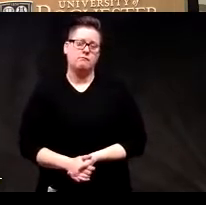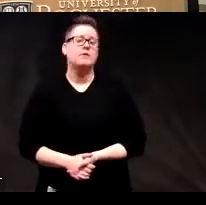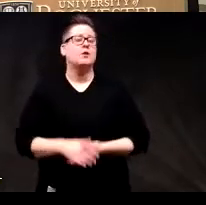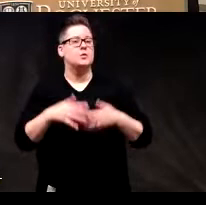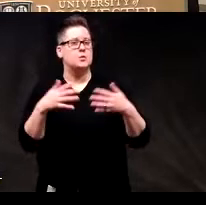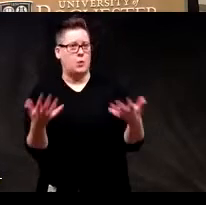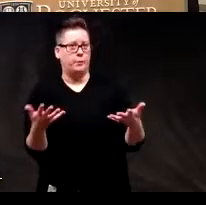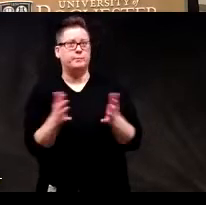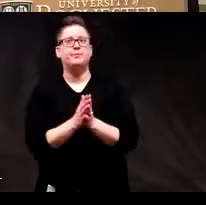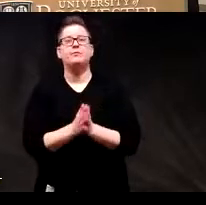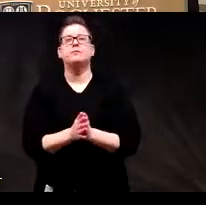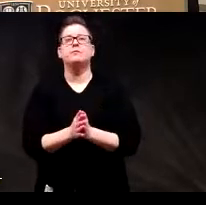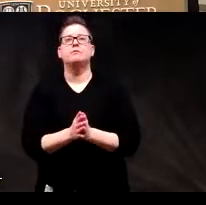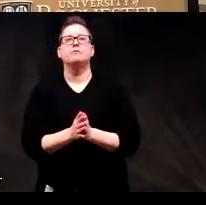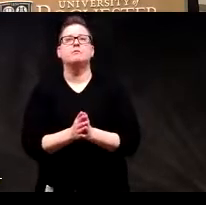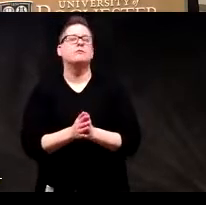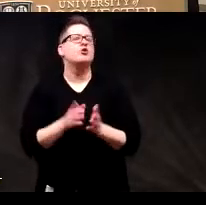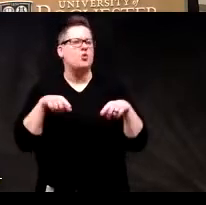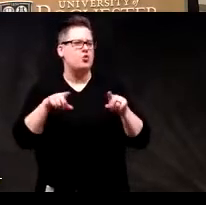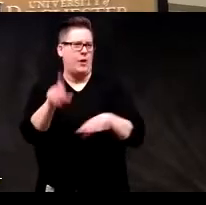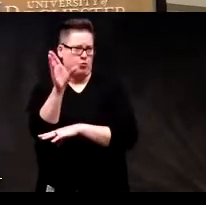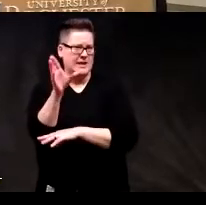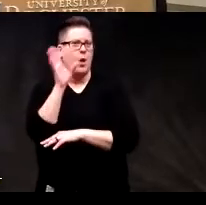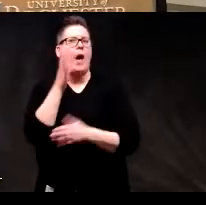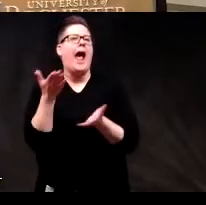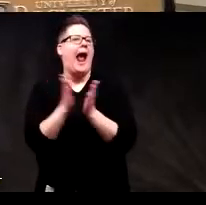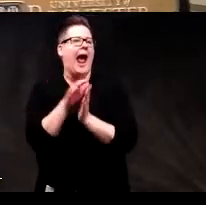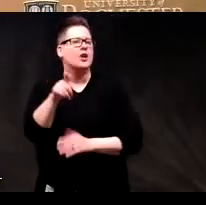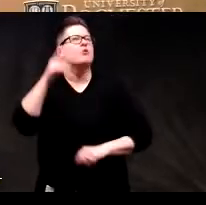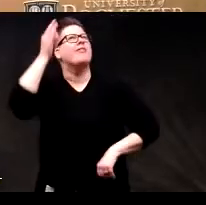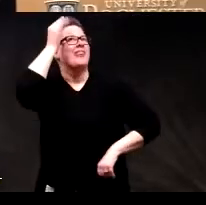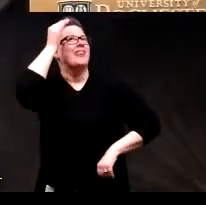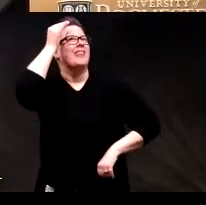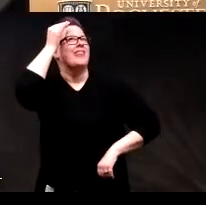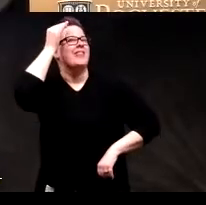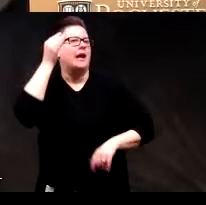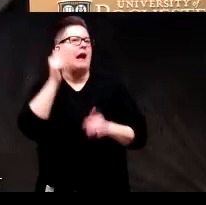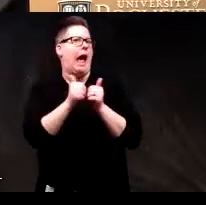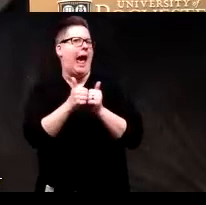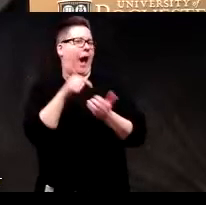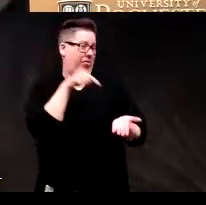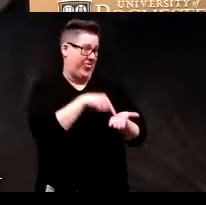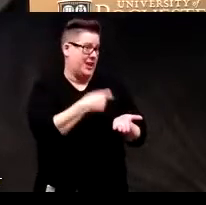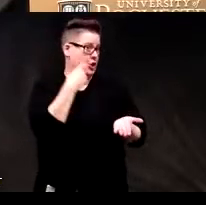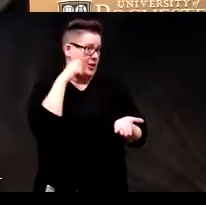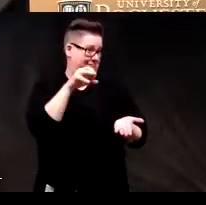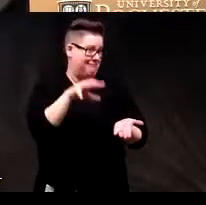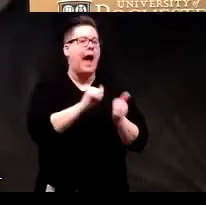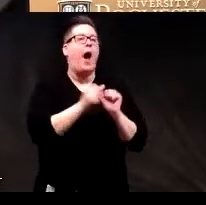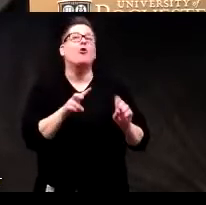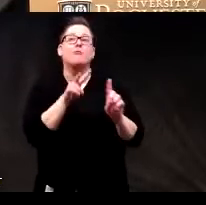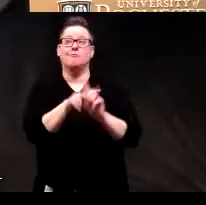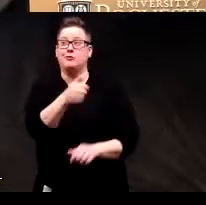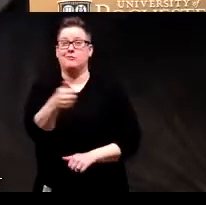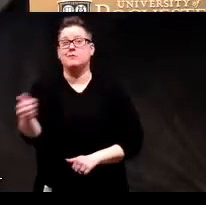that being said, throughout my presentation, will invite you to think about some applications for the